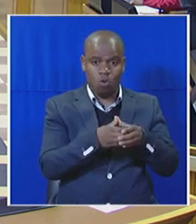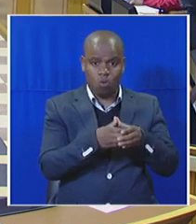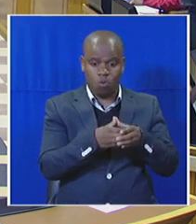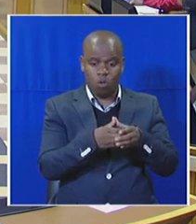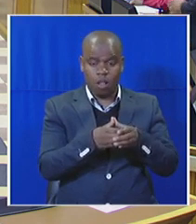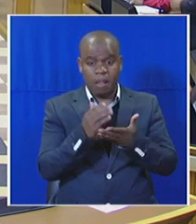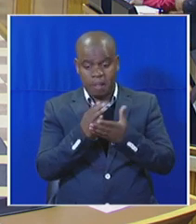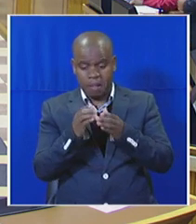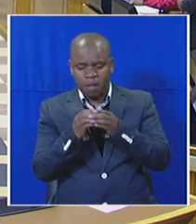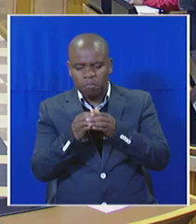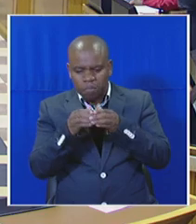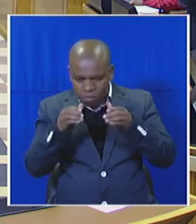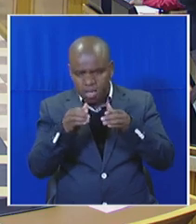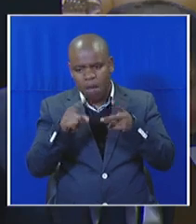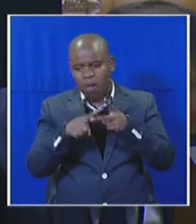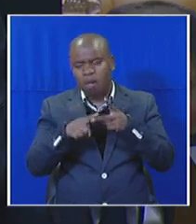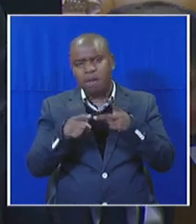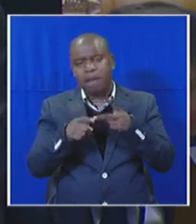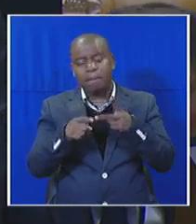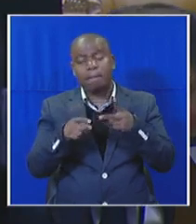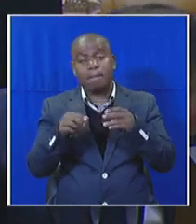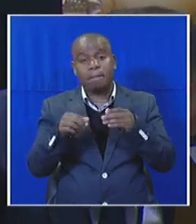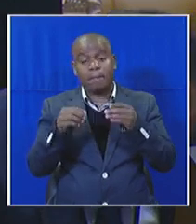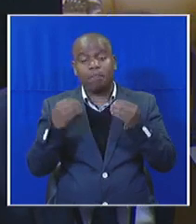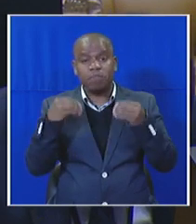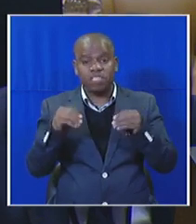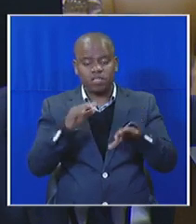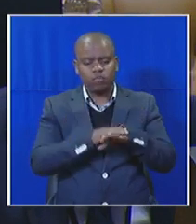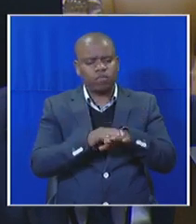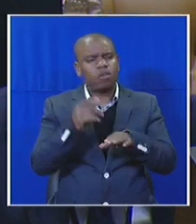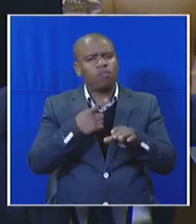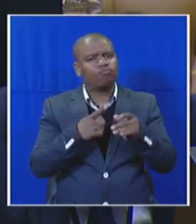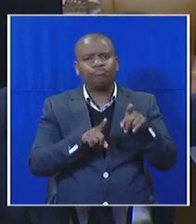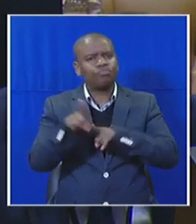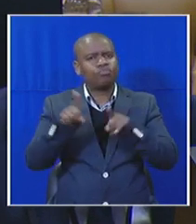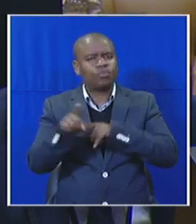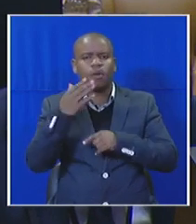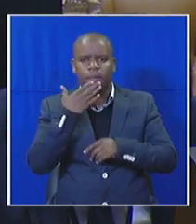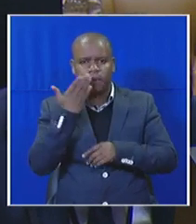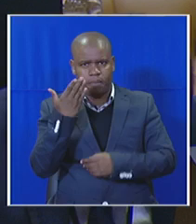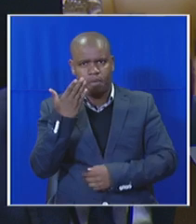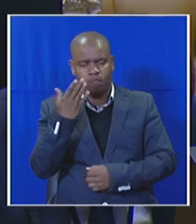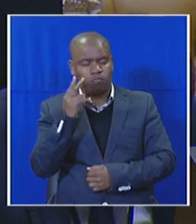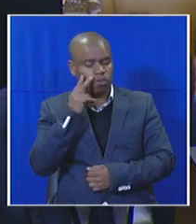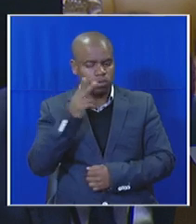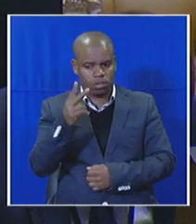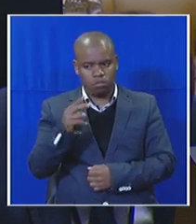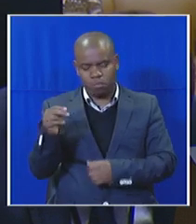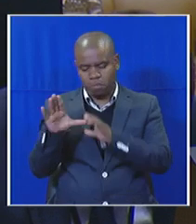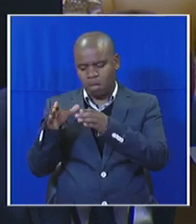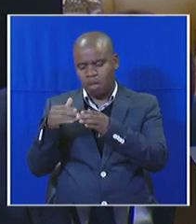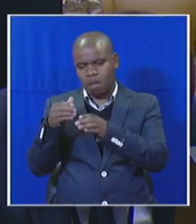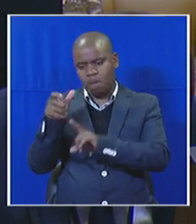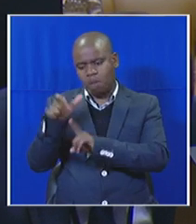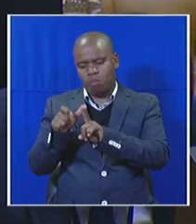Now, I'm not saying this. It was something said by the president of the Black Business Council,